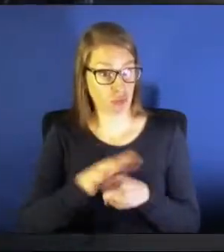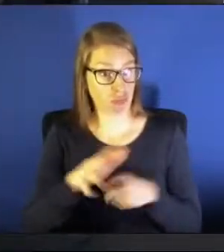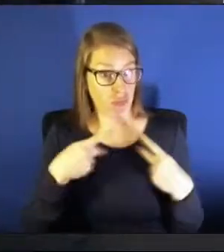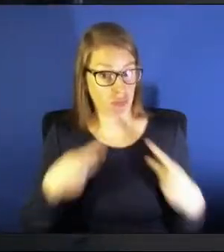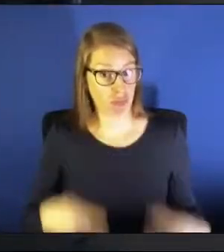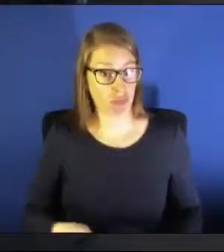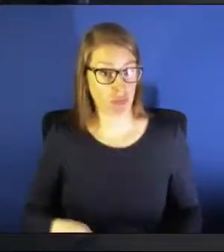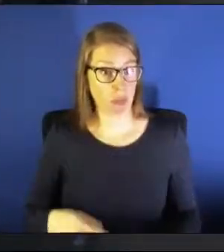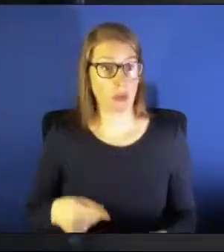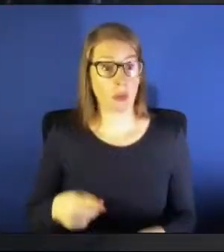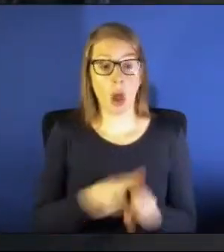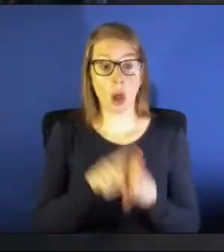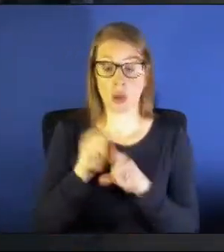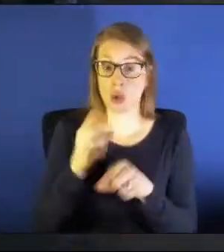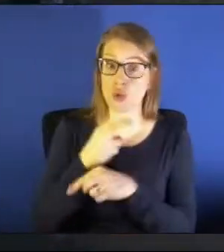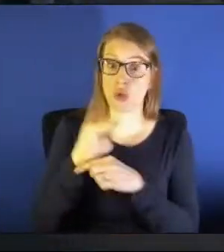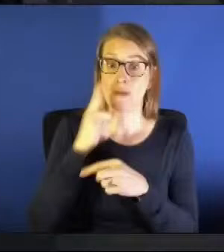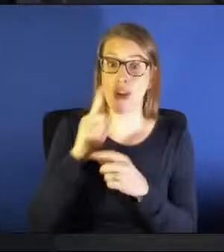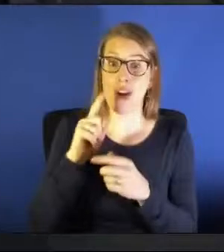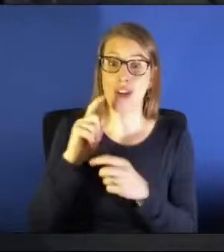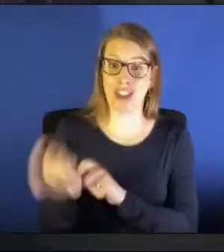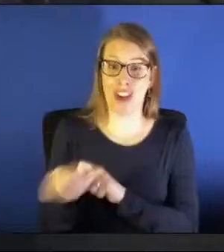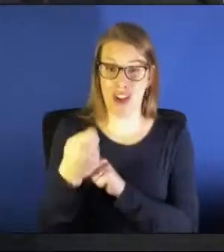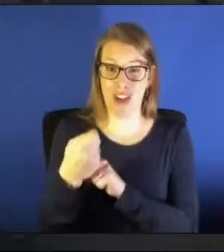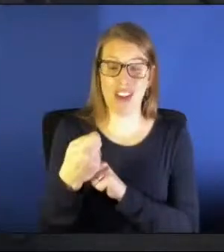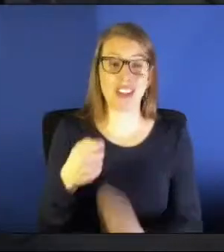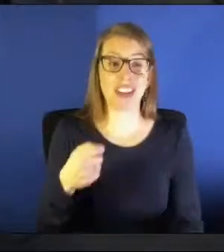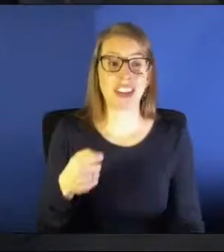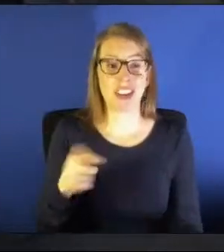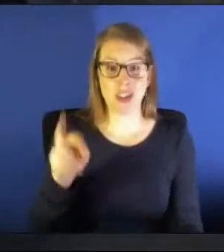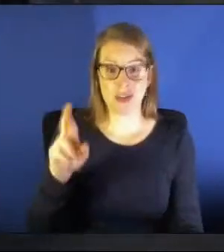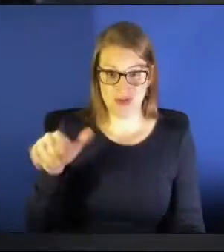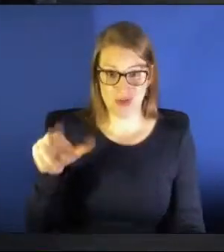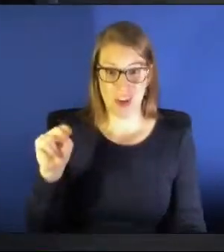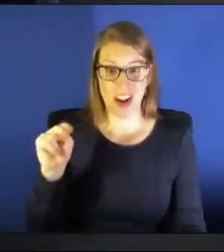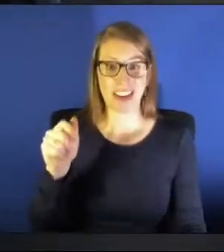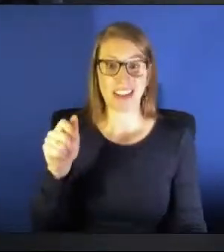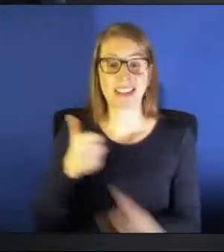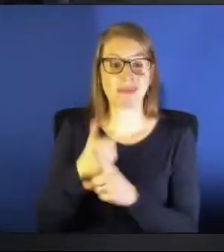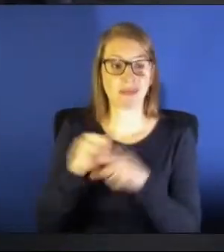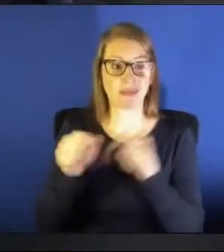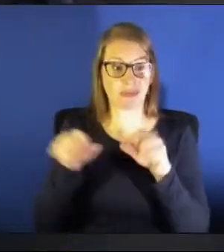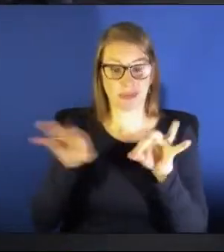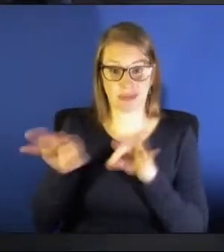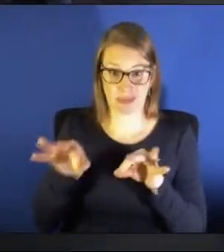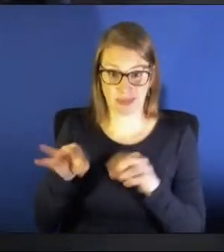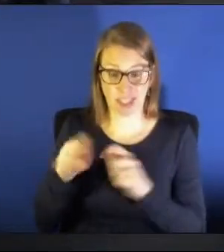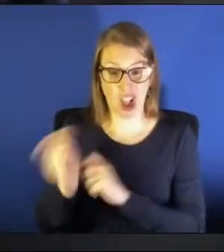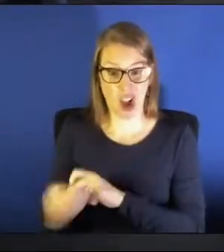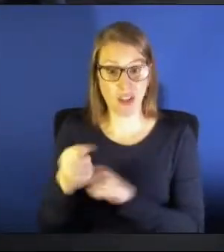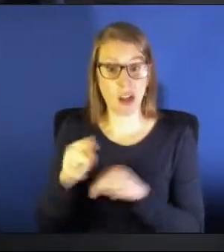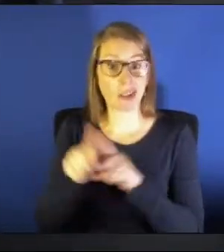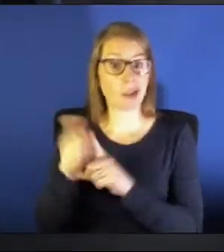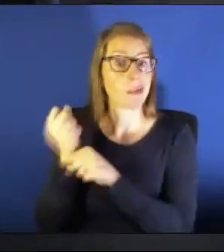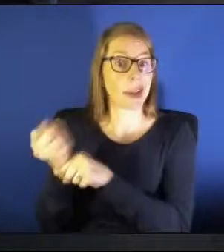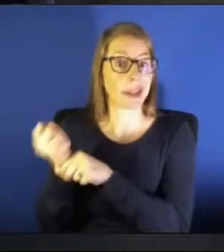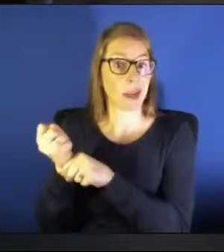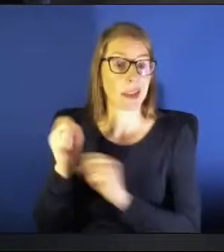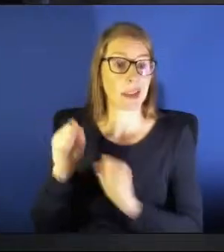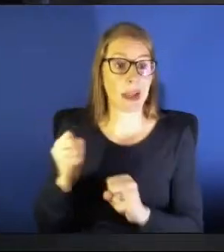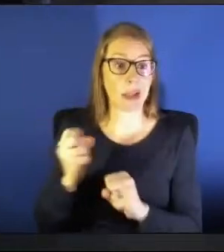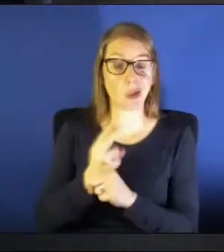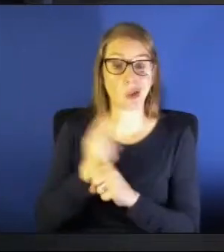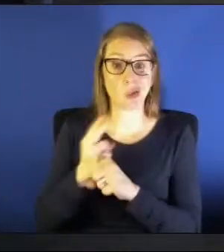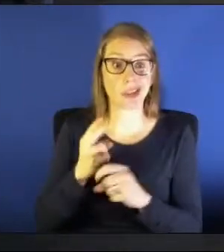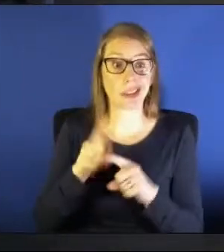also use this for golf, which Ryan can talk a little bit more about the golf program as well, and baseball. So we can use it actually for a multitude of different things.